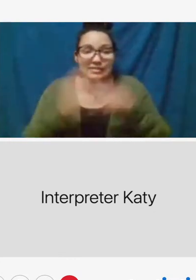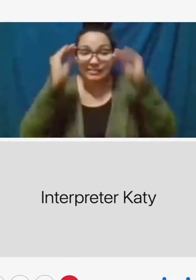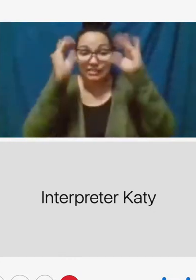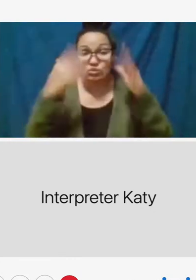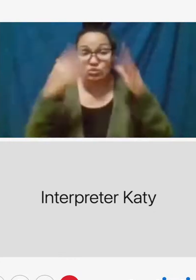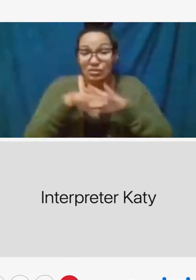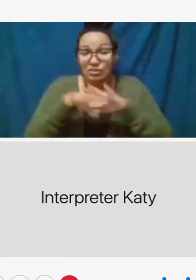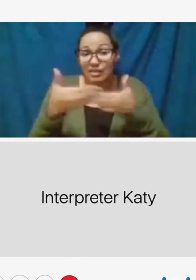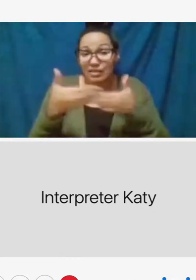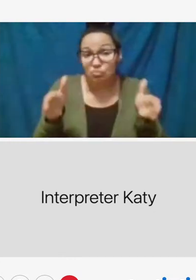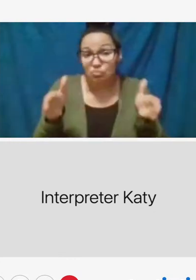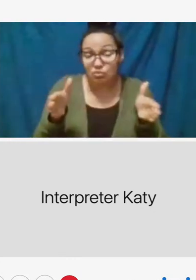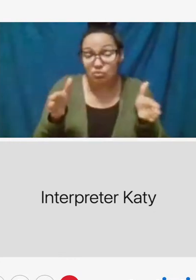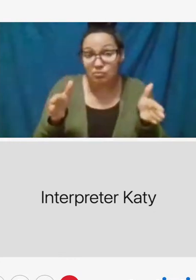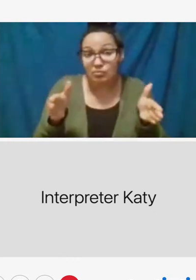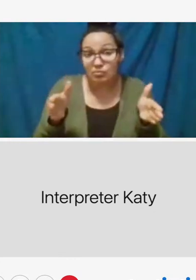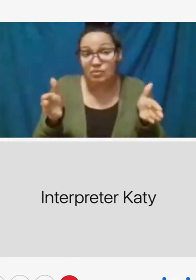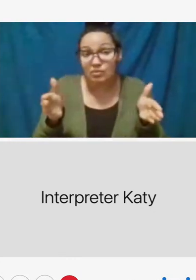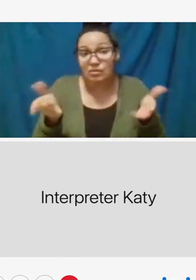kids